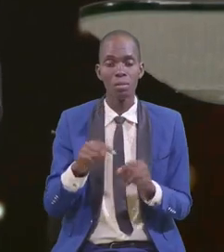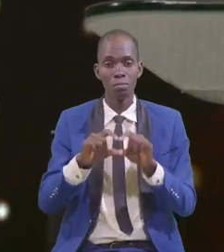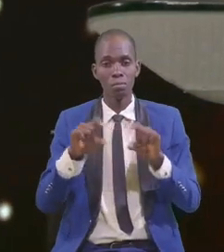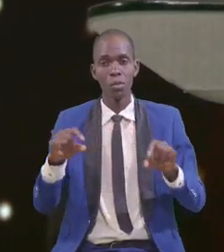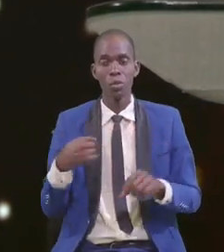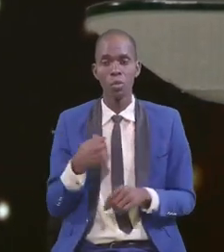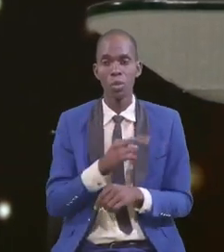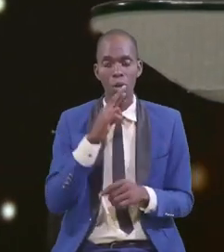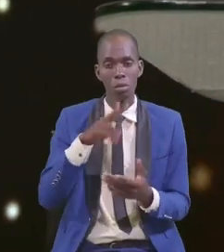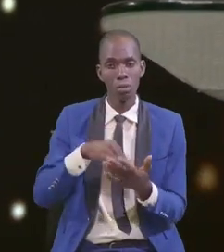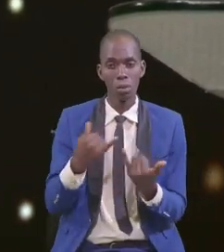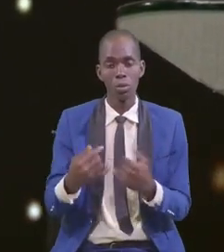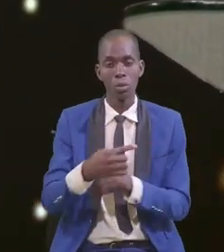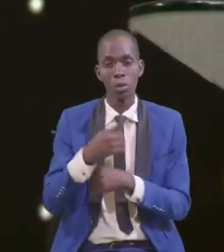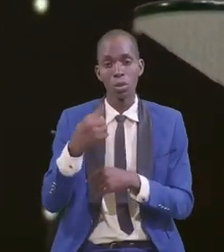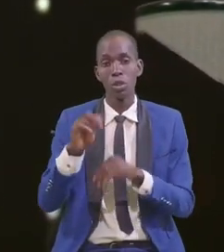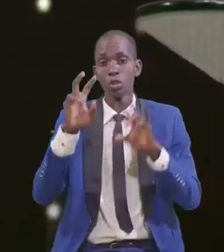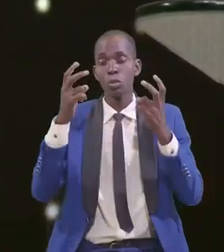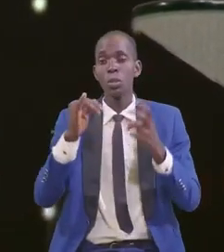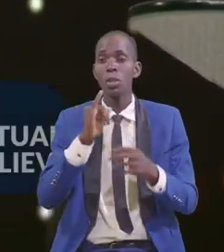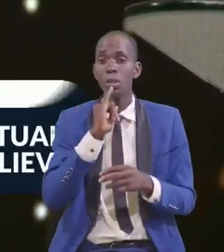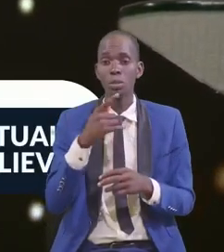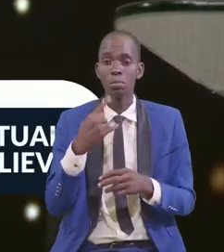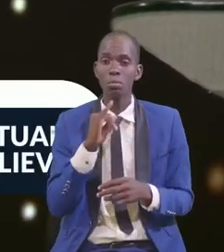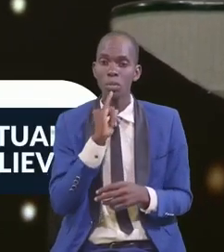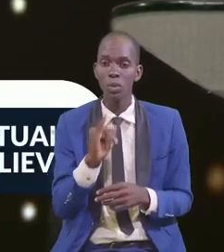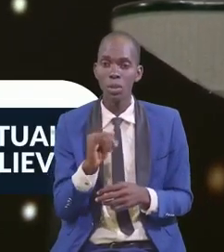at today. The topic is the present,